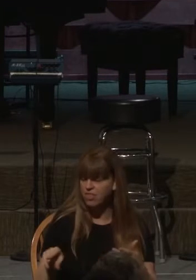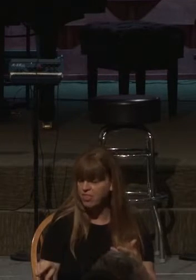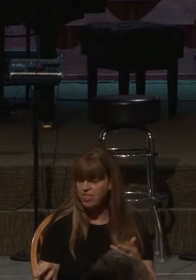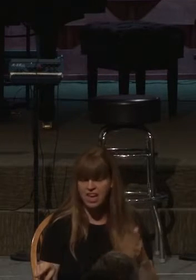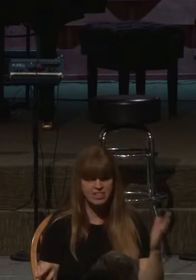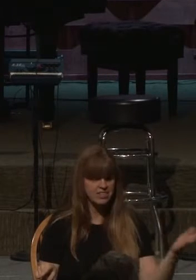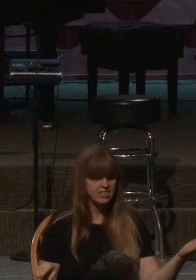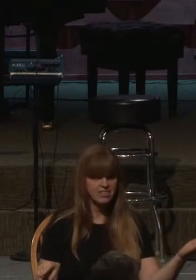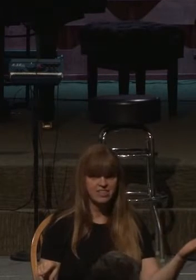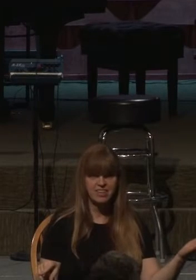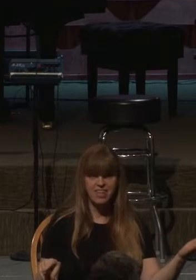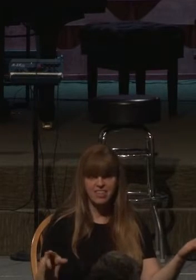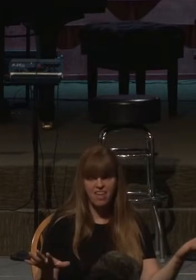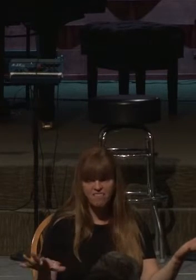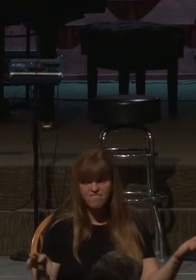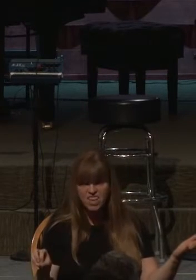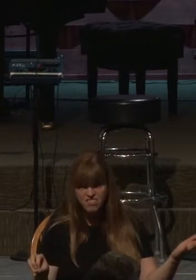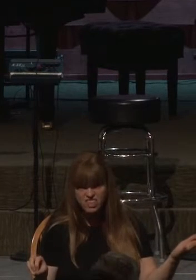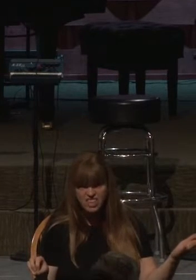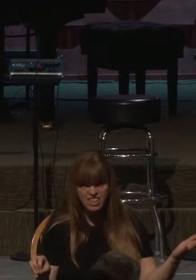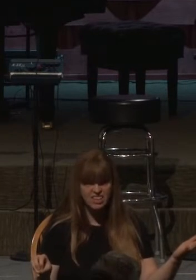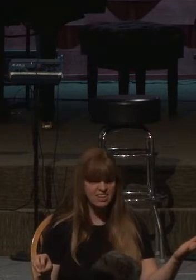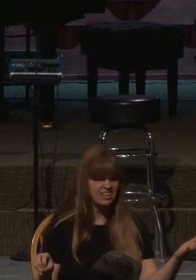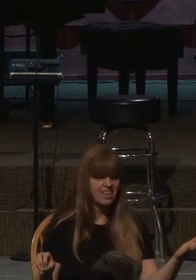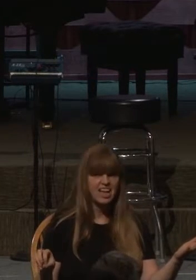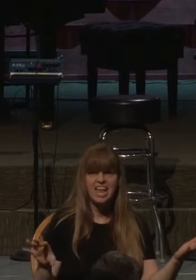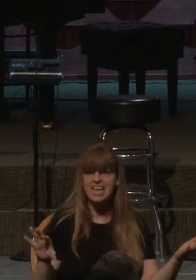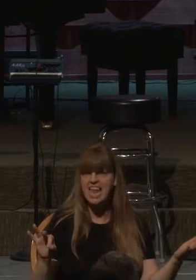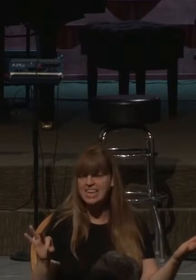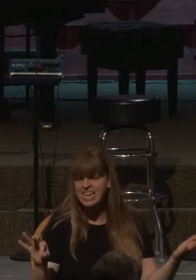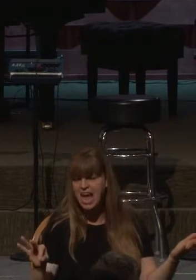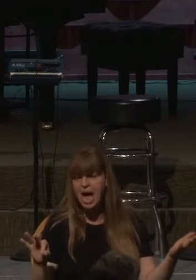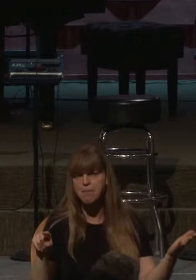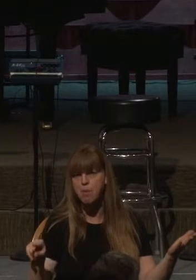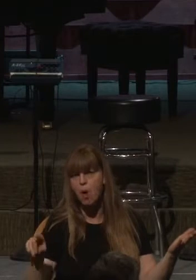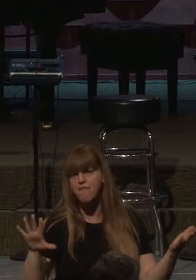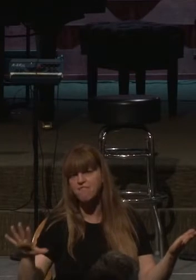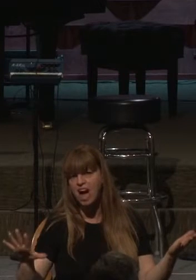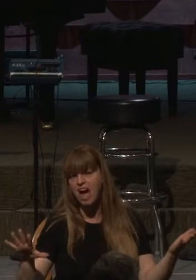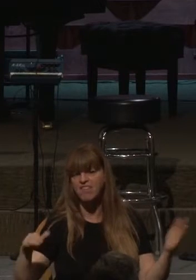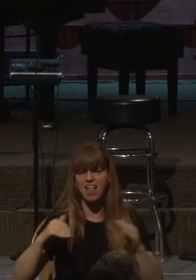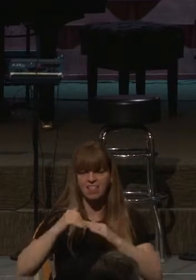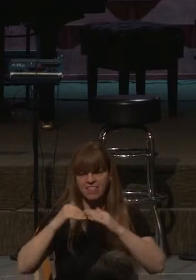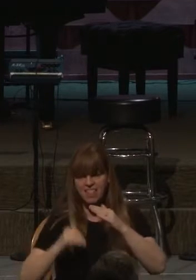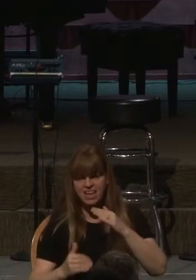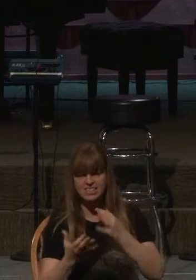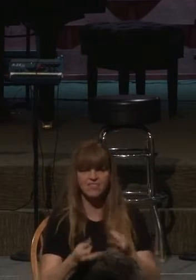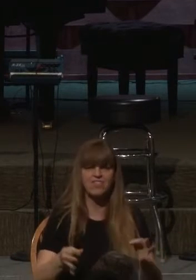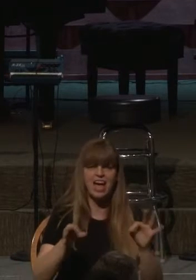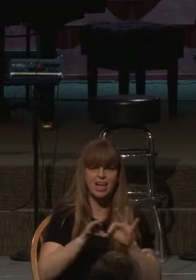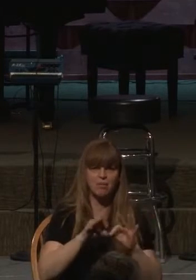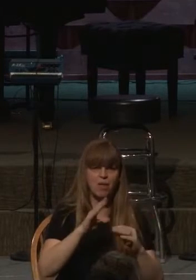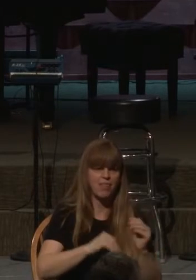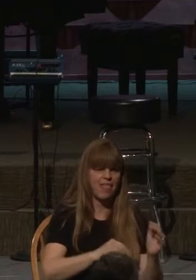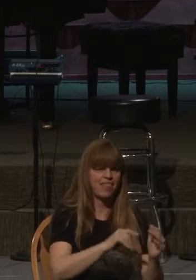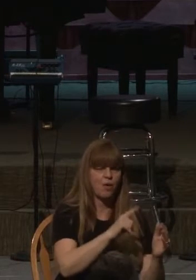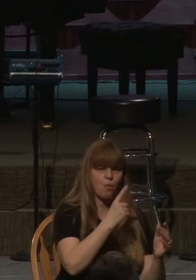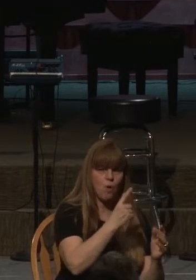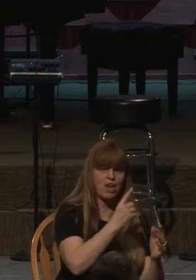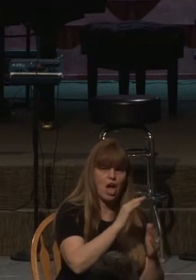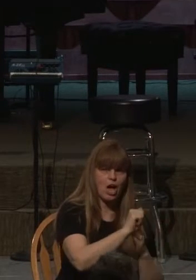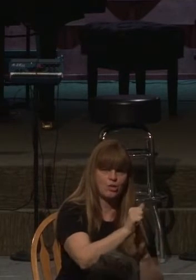50%, that 50 cent piece is 99.5% less valuable than the old $100 bill.